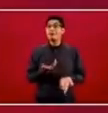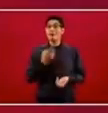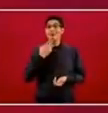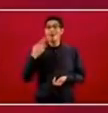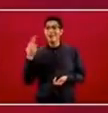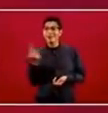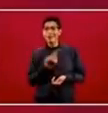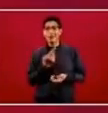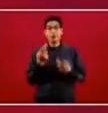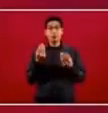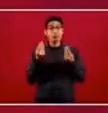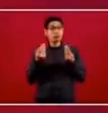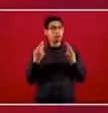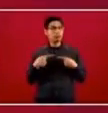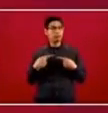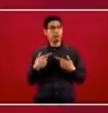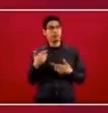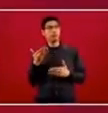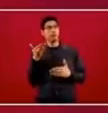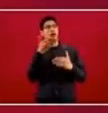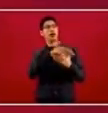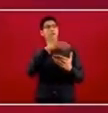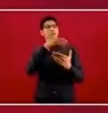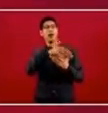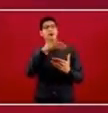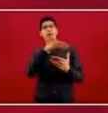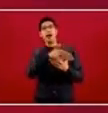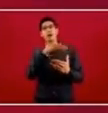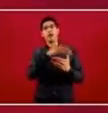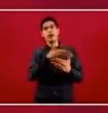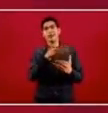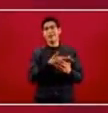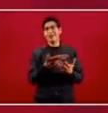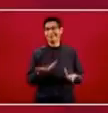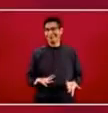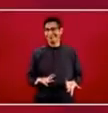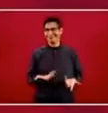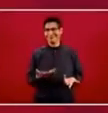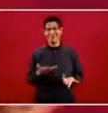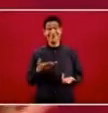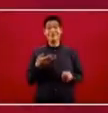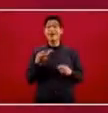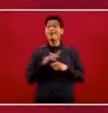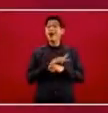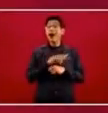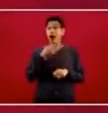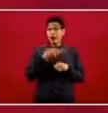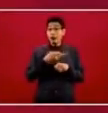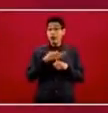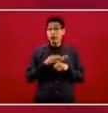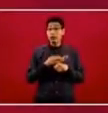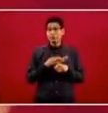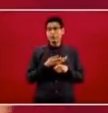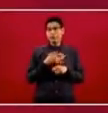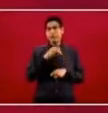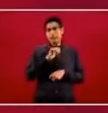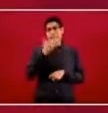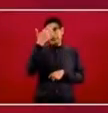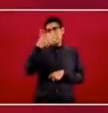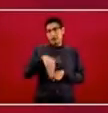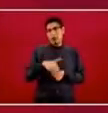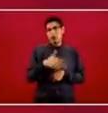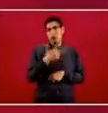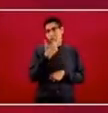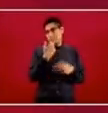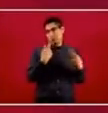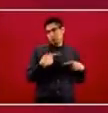So if we saturate the beds and hospitals and emergency room services, that would be